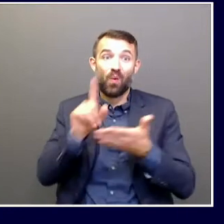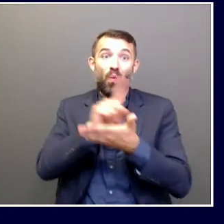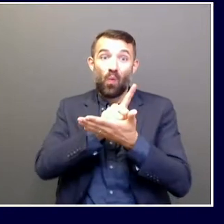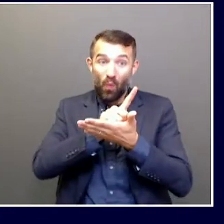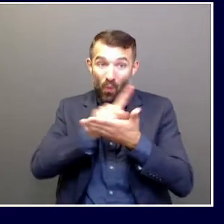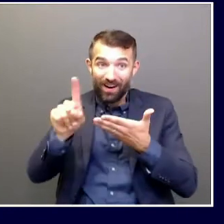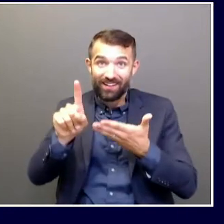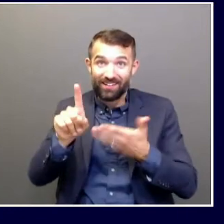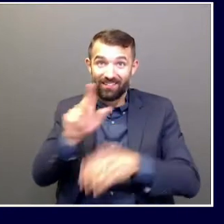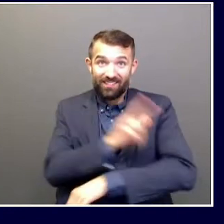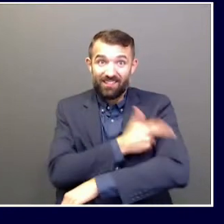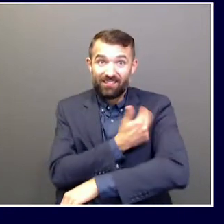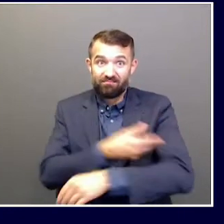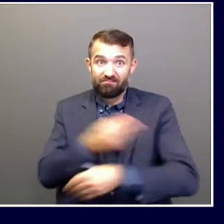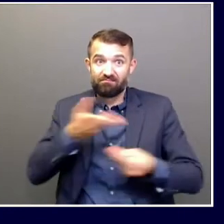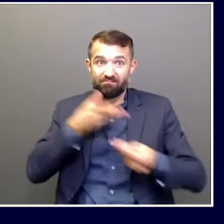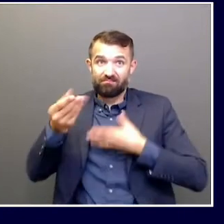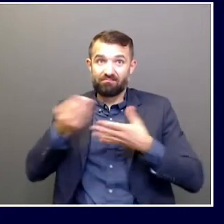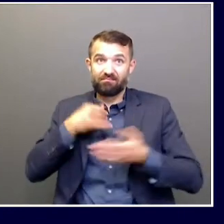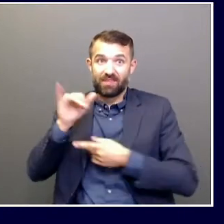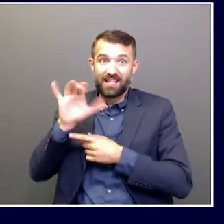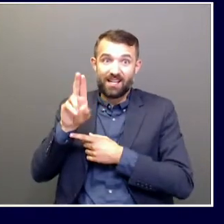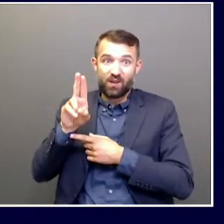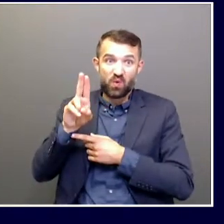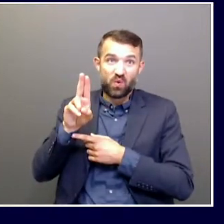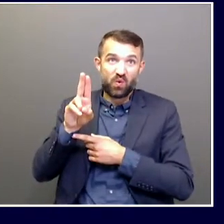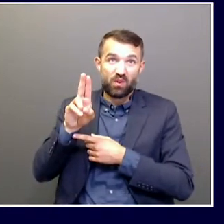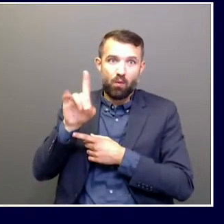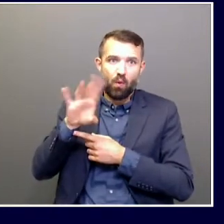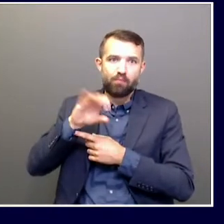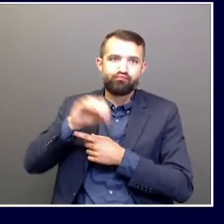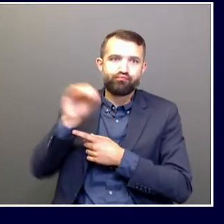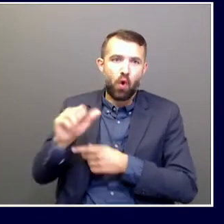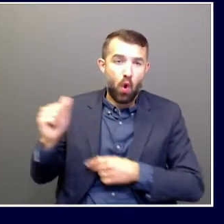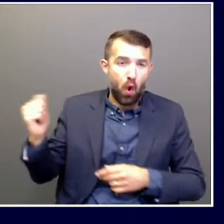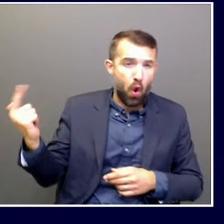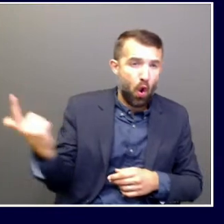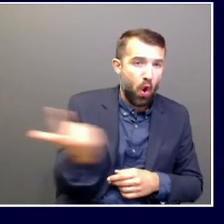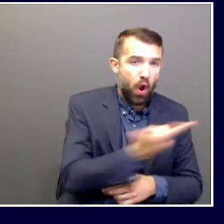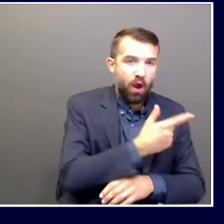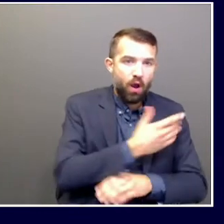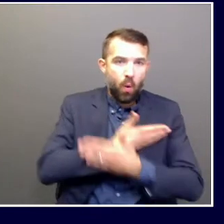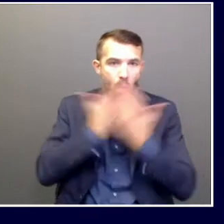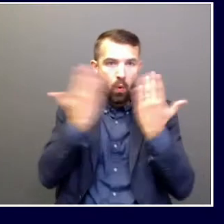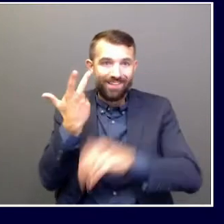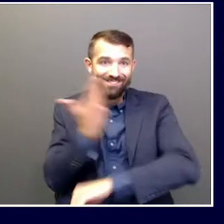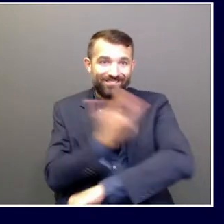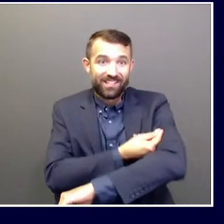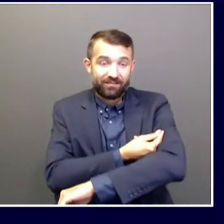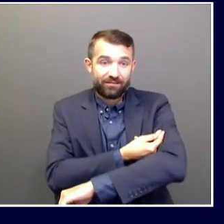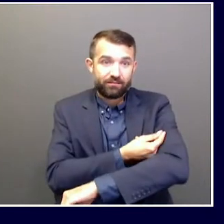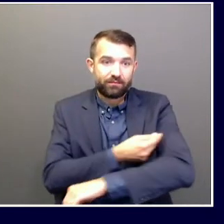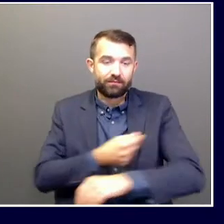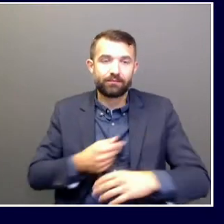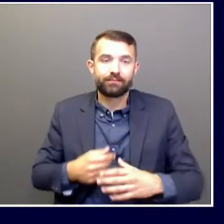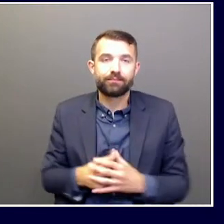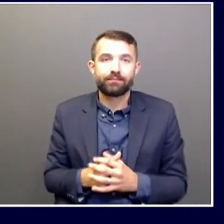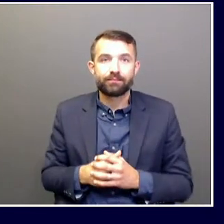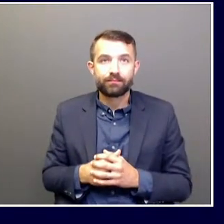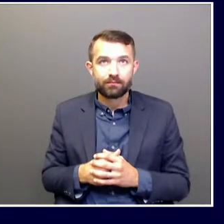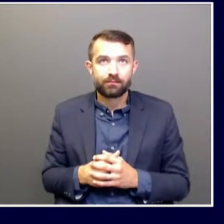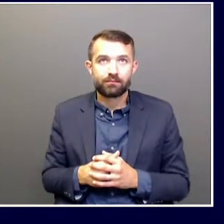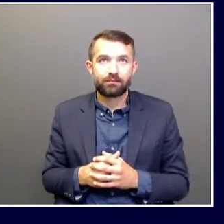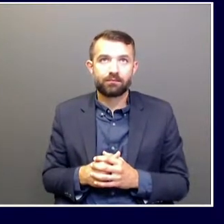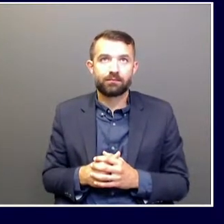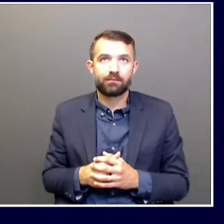ICUs were not vaccinated. Right. Not recently, but that has happened. And could either or any of you